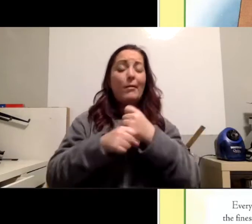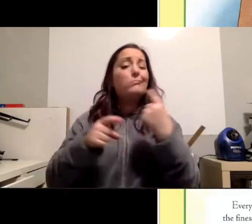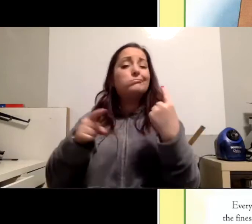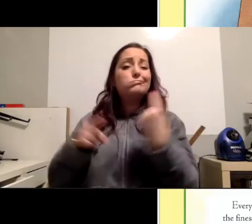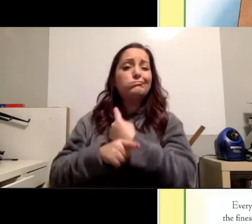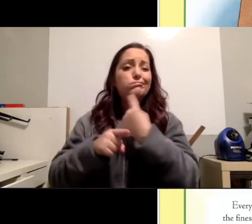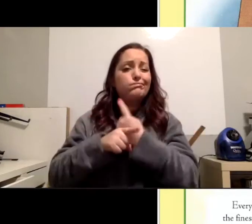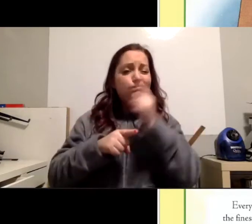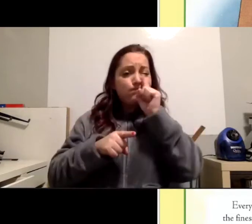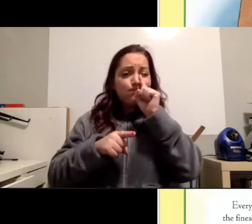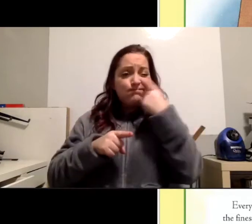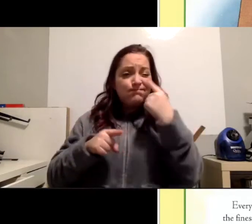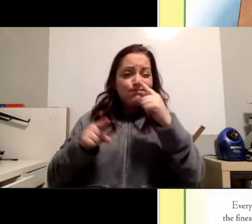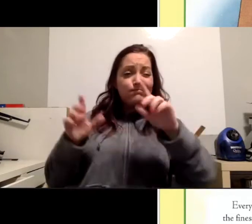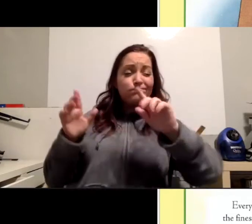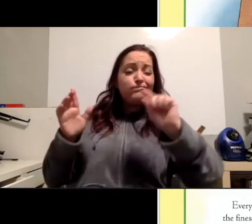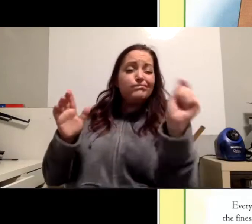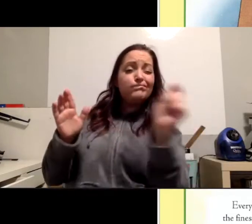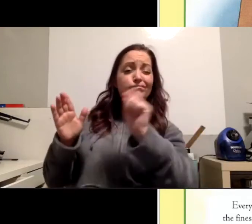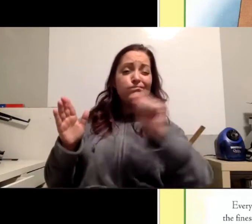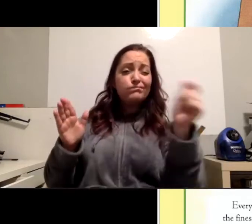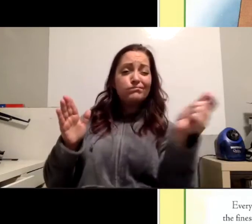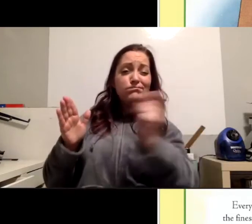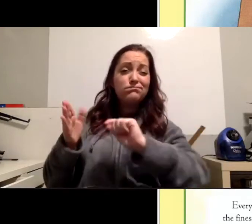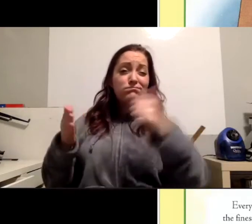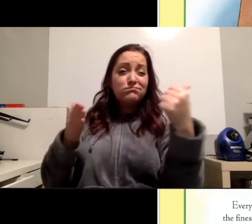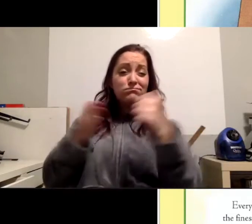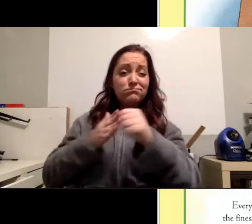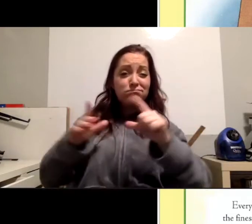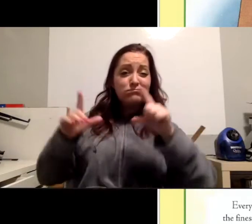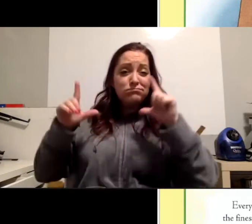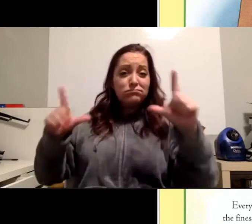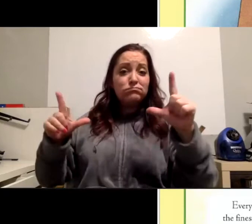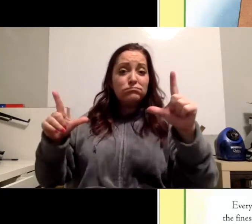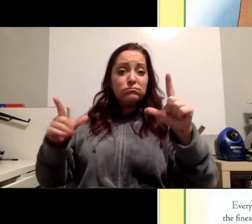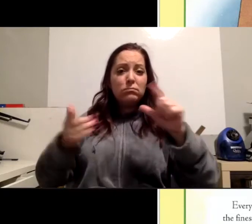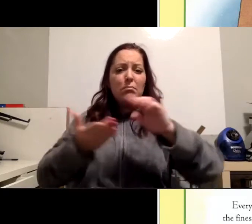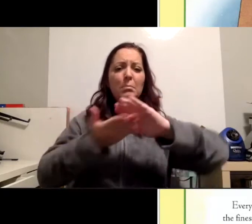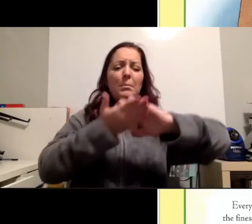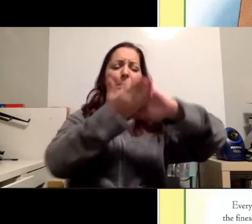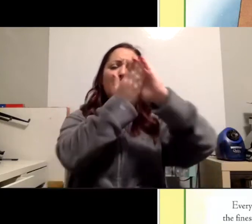ordinary letters became beautiful words.